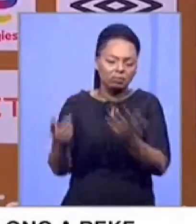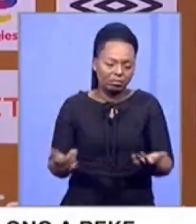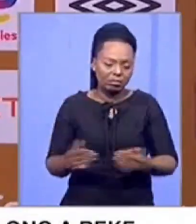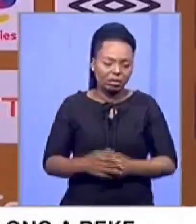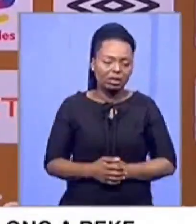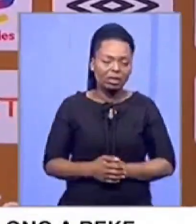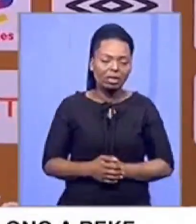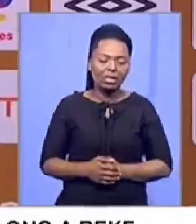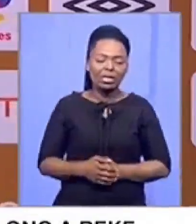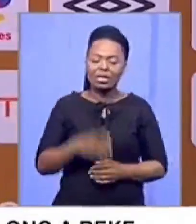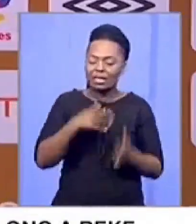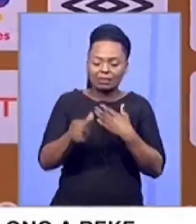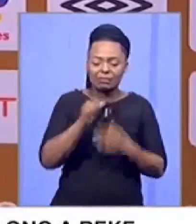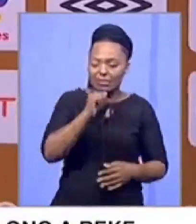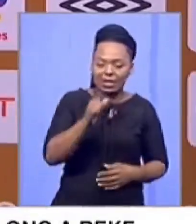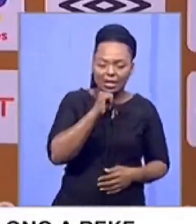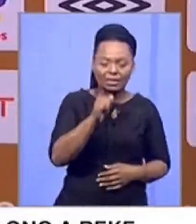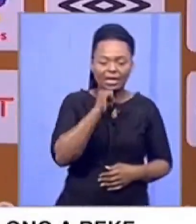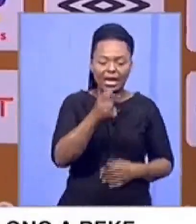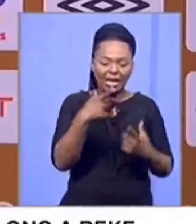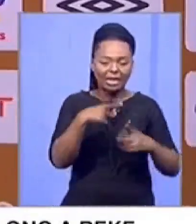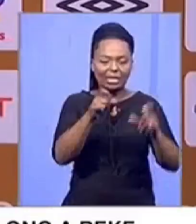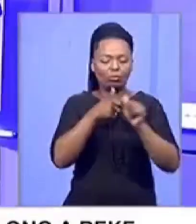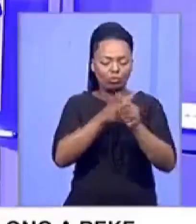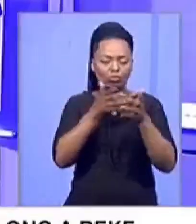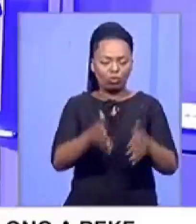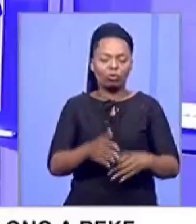long as it's domestic competition, the league title.